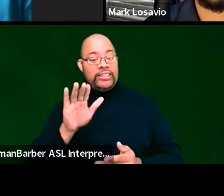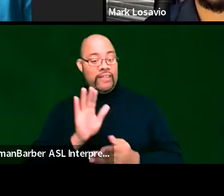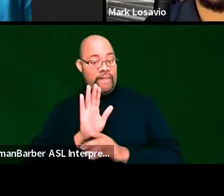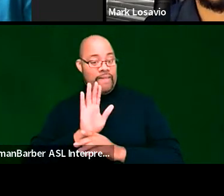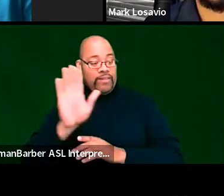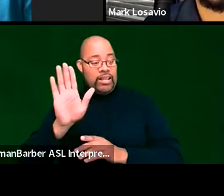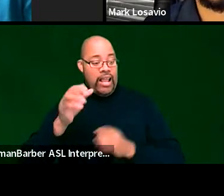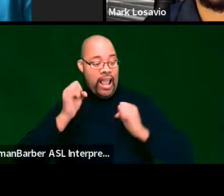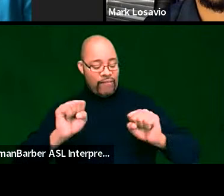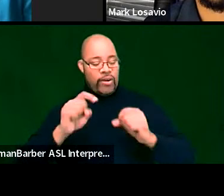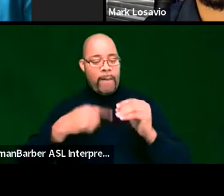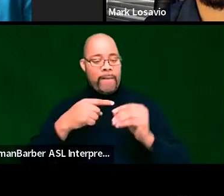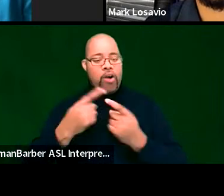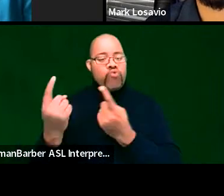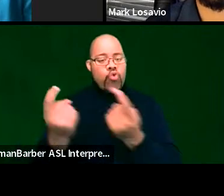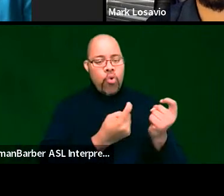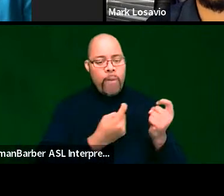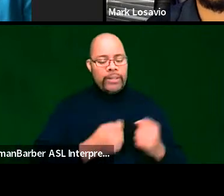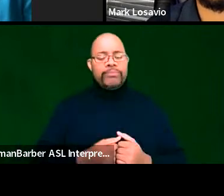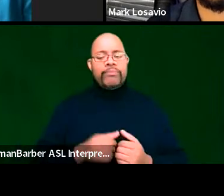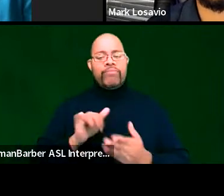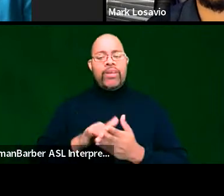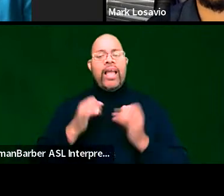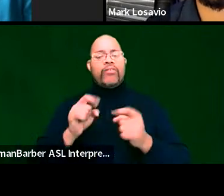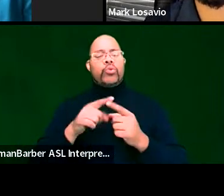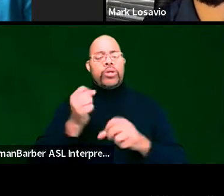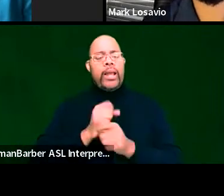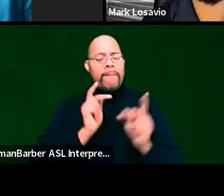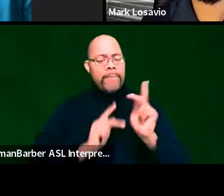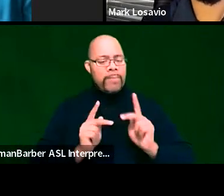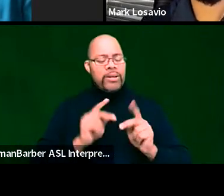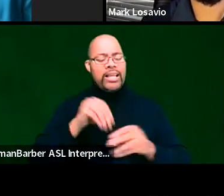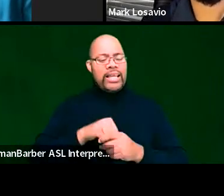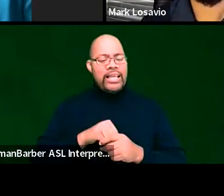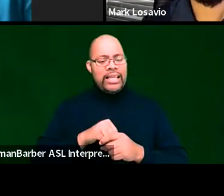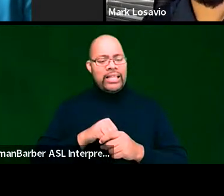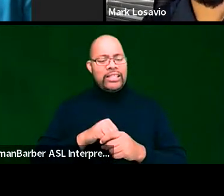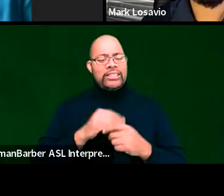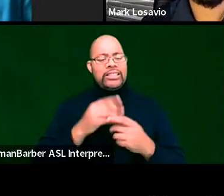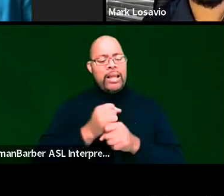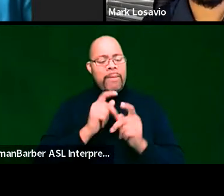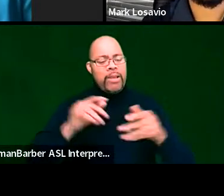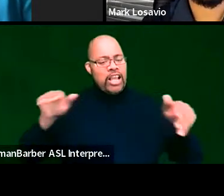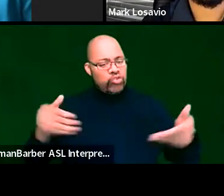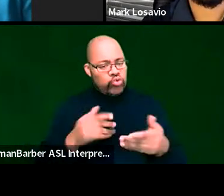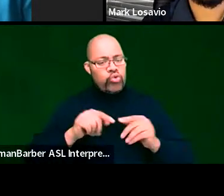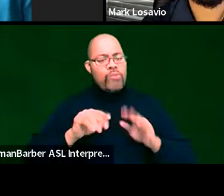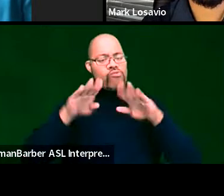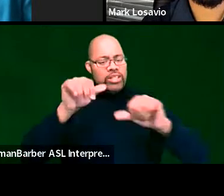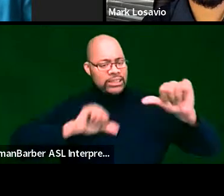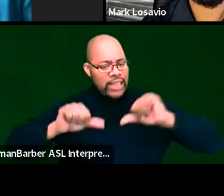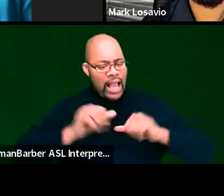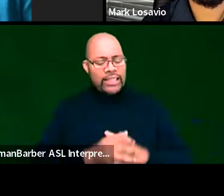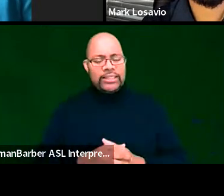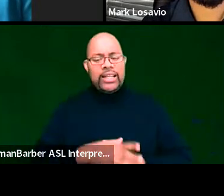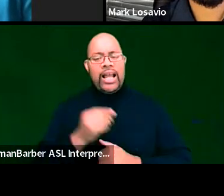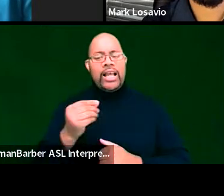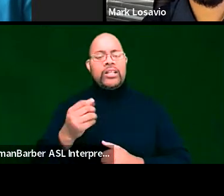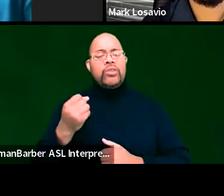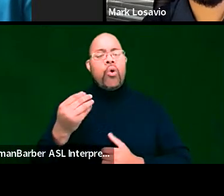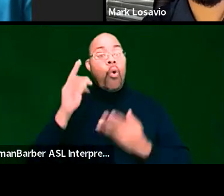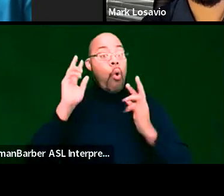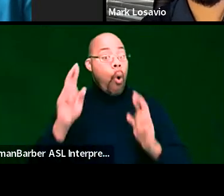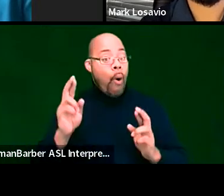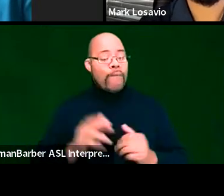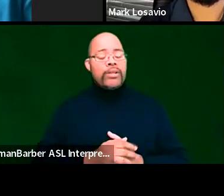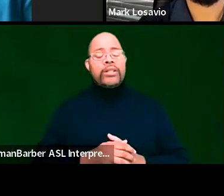this is the effort about recruitment, right? Like this is the effort to get people in the door, to get people introduced right. to marine science, right? And so